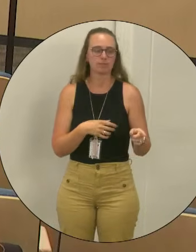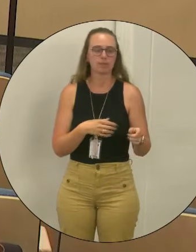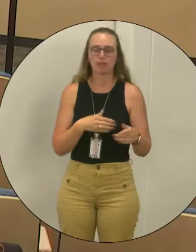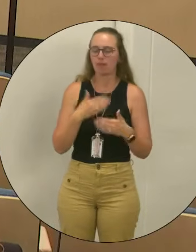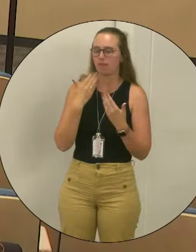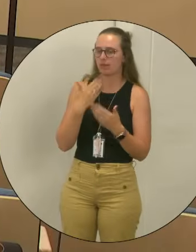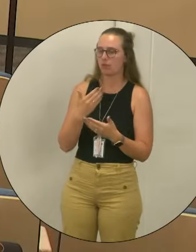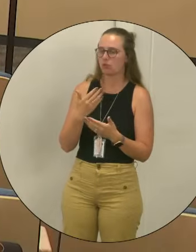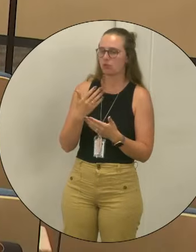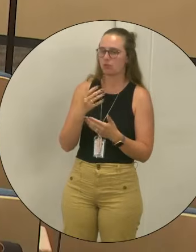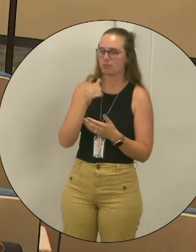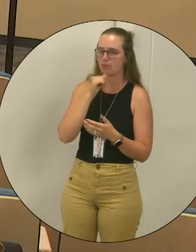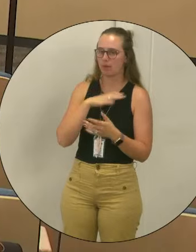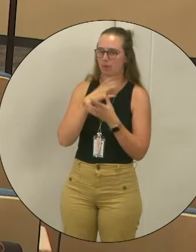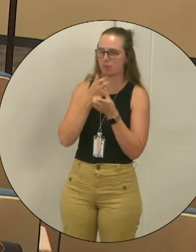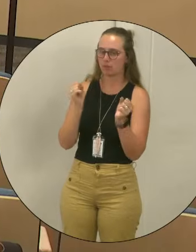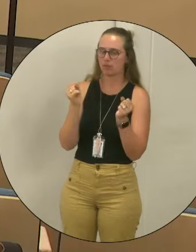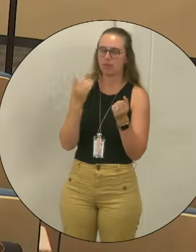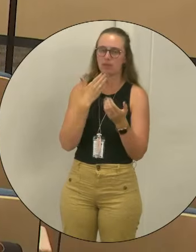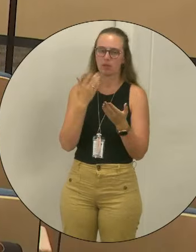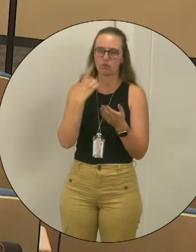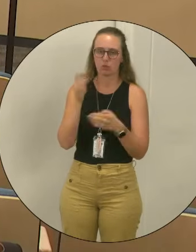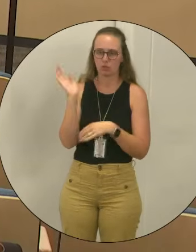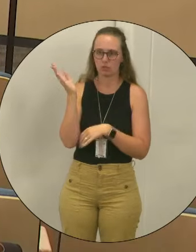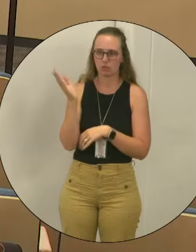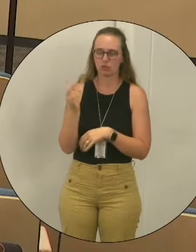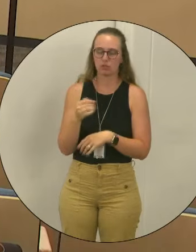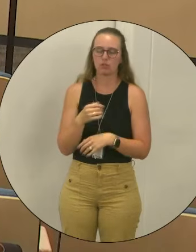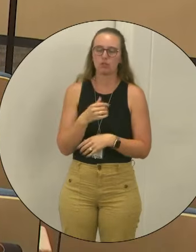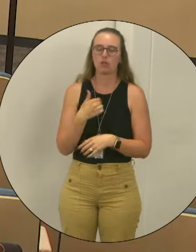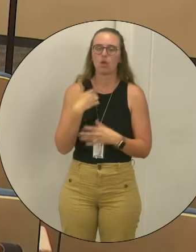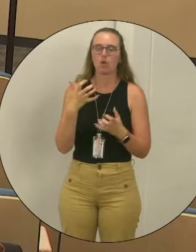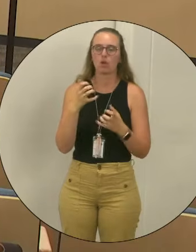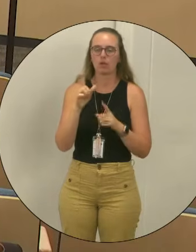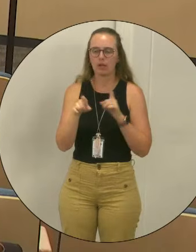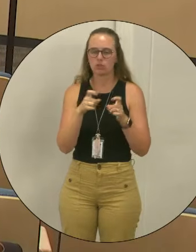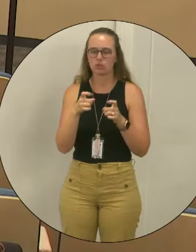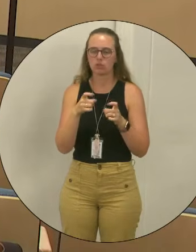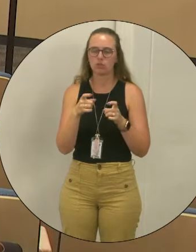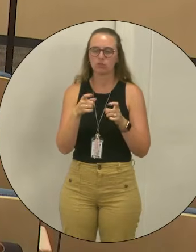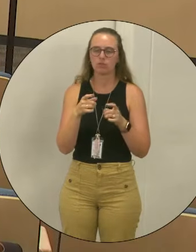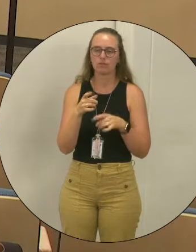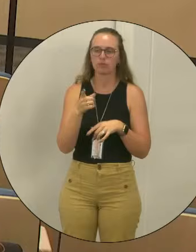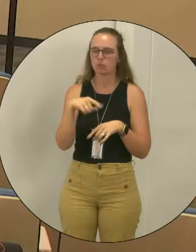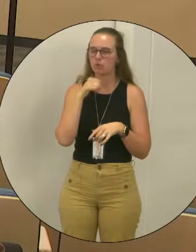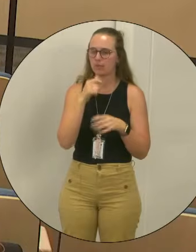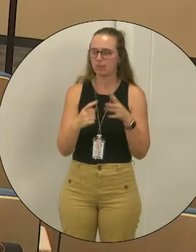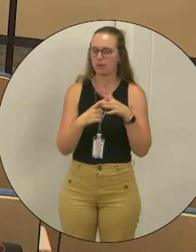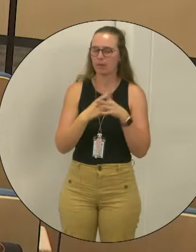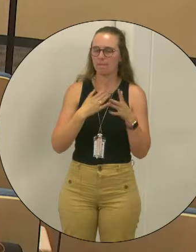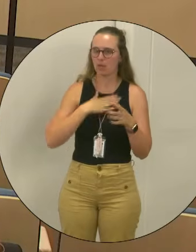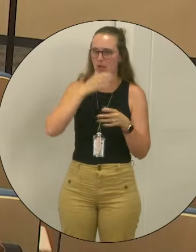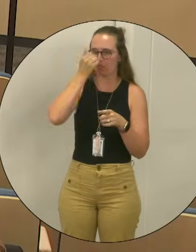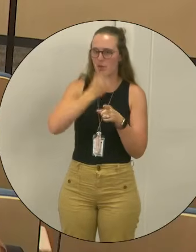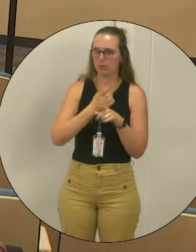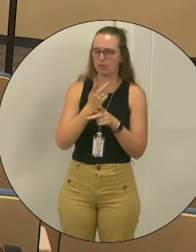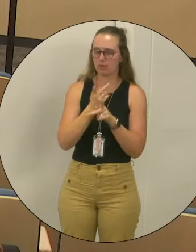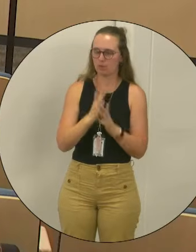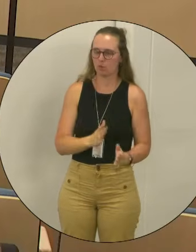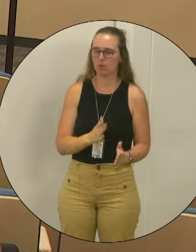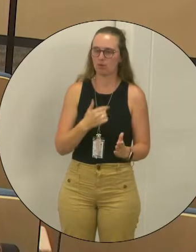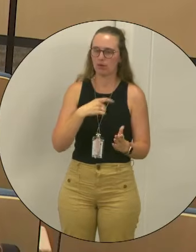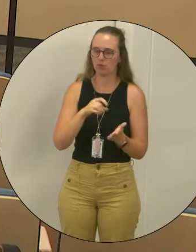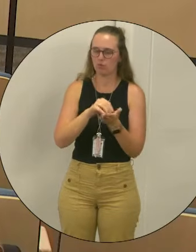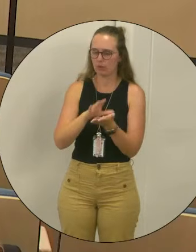Thank you, Madam President. Thank you all for the presentation. I wanted to ask you, since you did bring it up, my brother's keeper, I did write